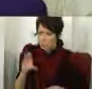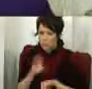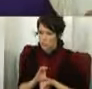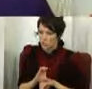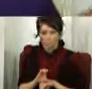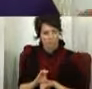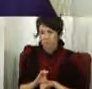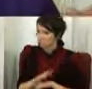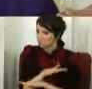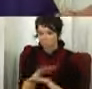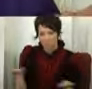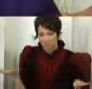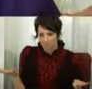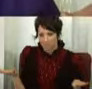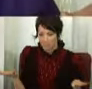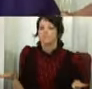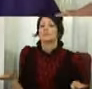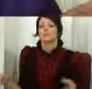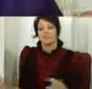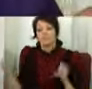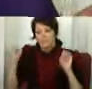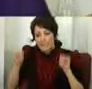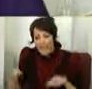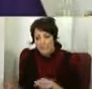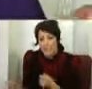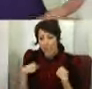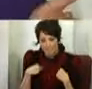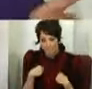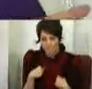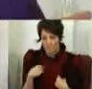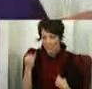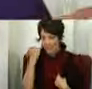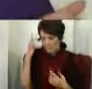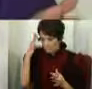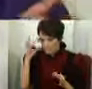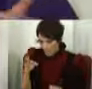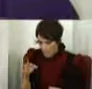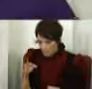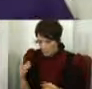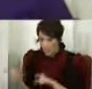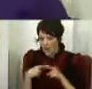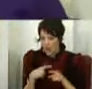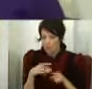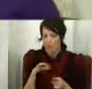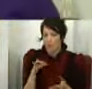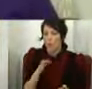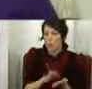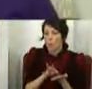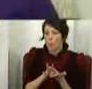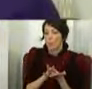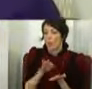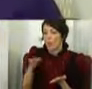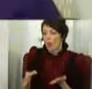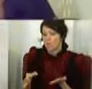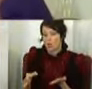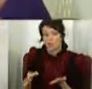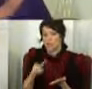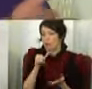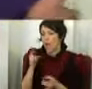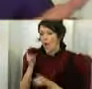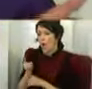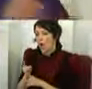and receive of communion this morning. If you choose to come forward, you'll receive a wafer which has been dipped in non-alcoholic grape juice, placed upon